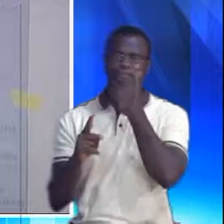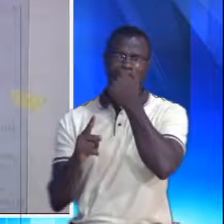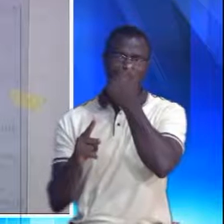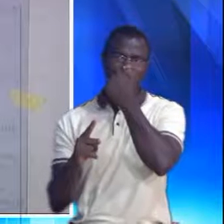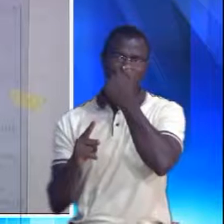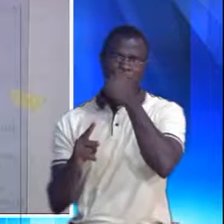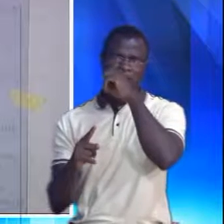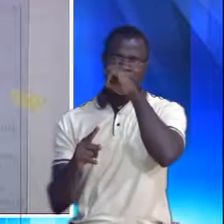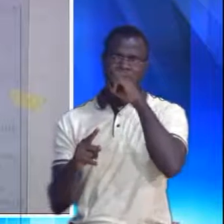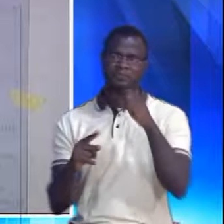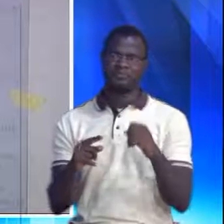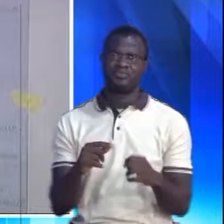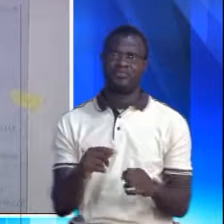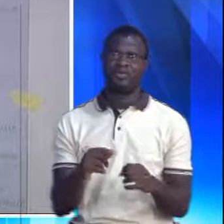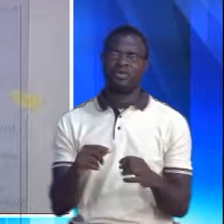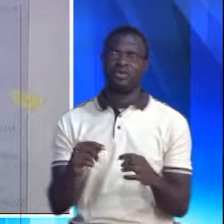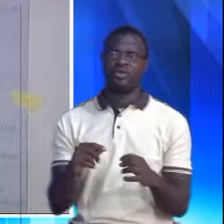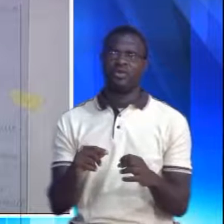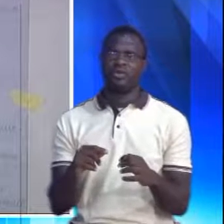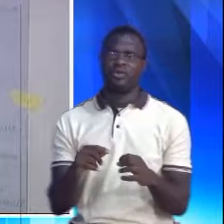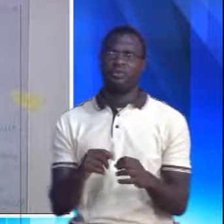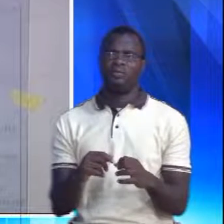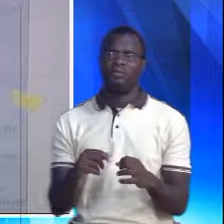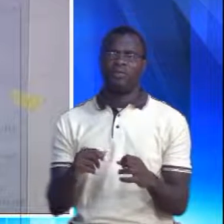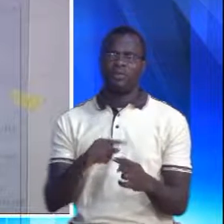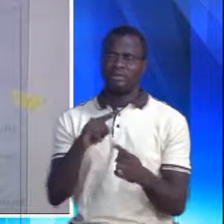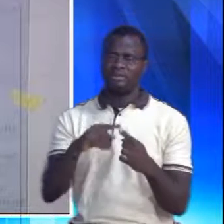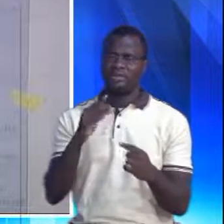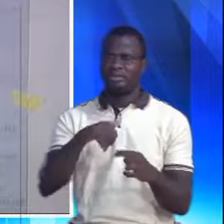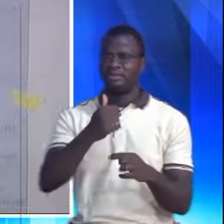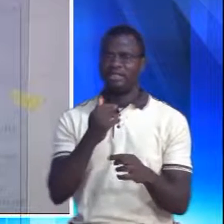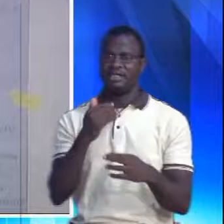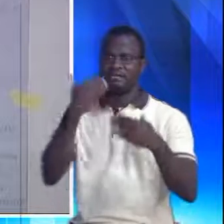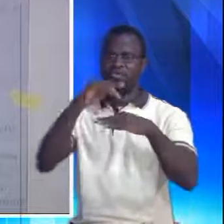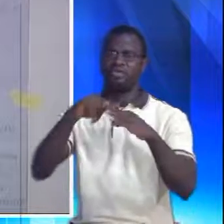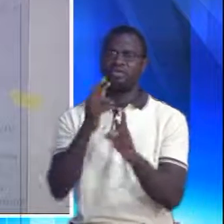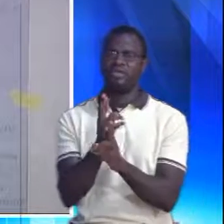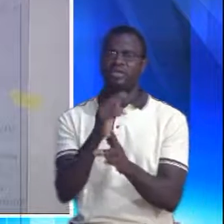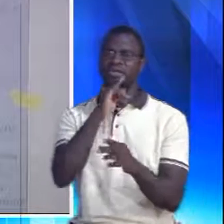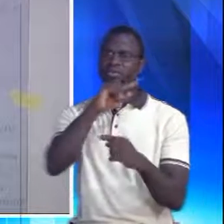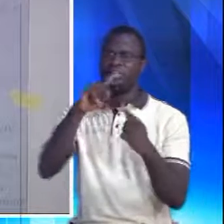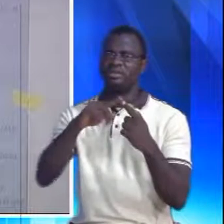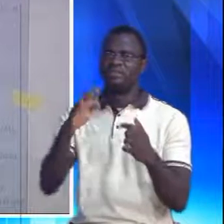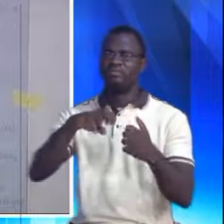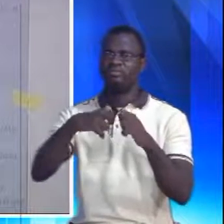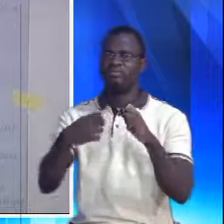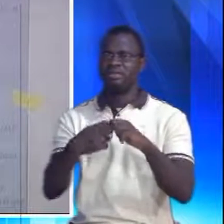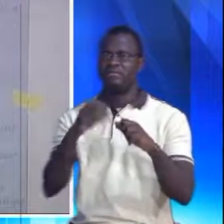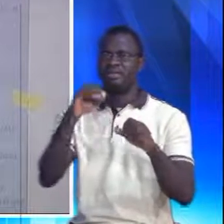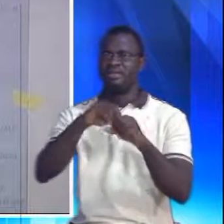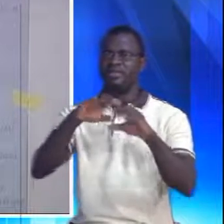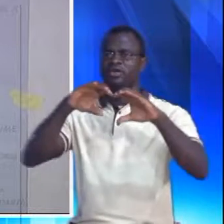that is sick is a danger to society. It's a danger to himself. It's a danger to the next person around him.